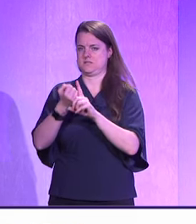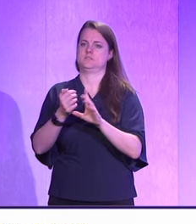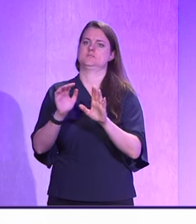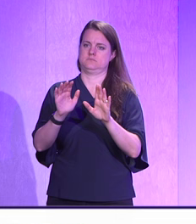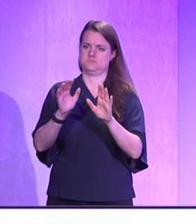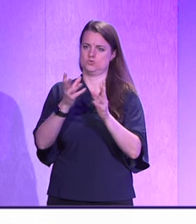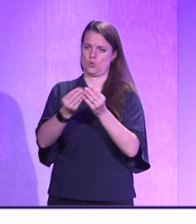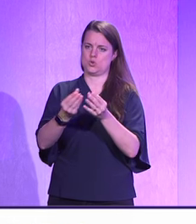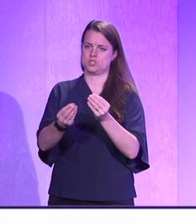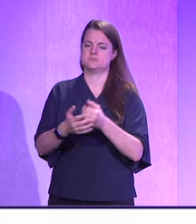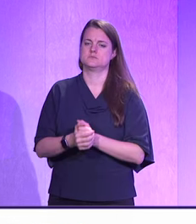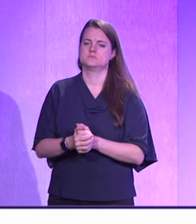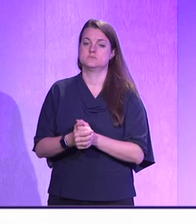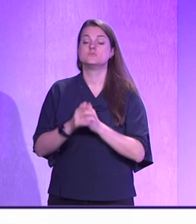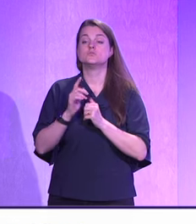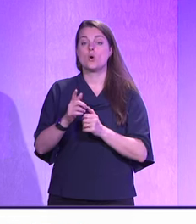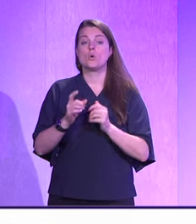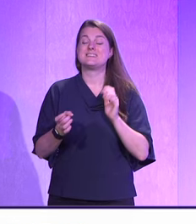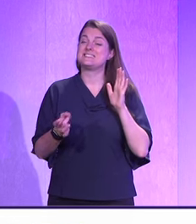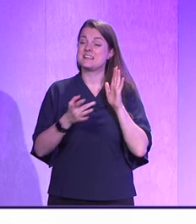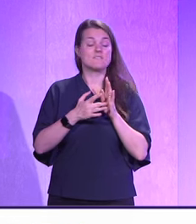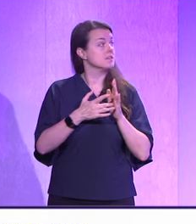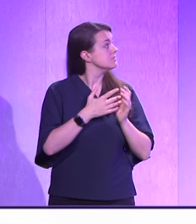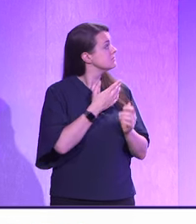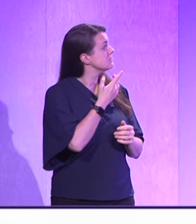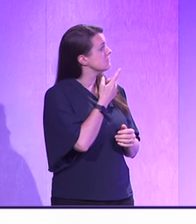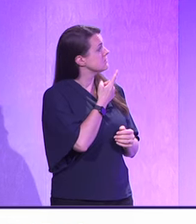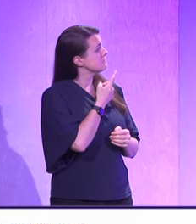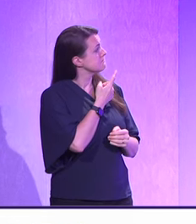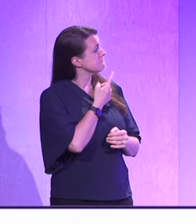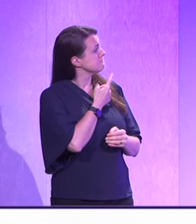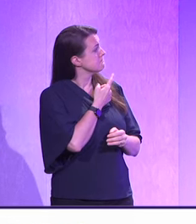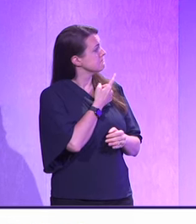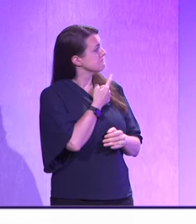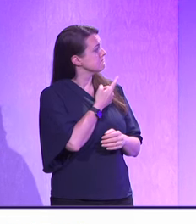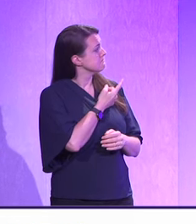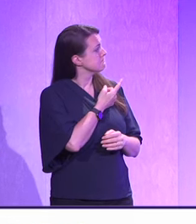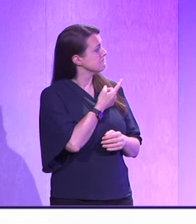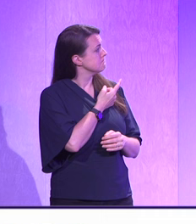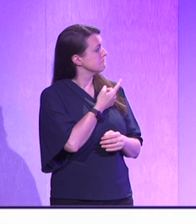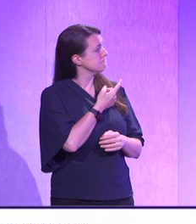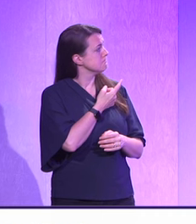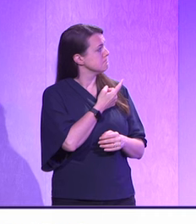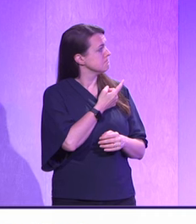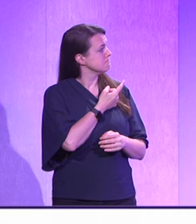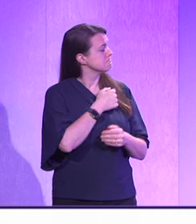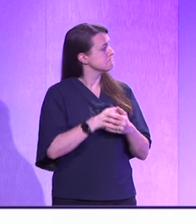So we need multiple loosely coupled flows of value with significant automation and helper tooling aware of team cognitive